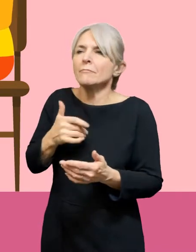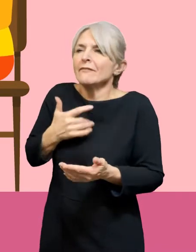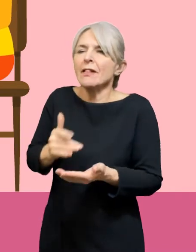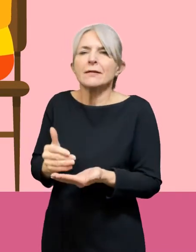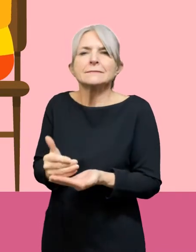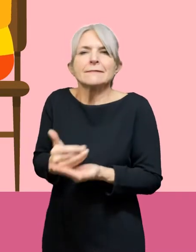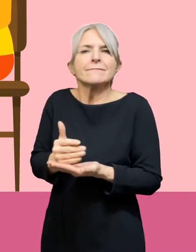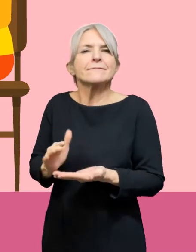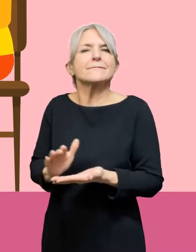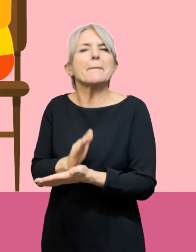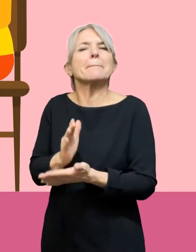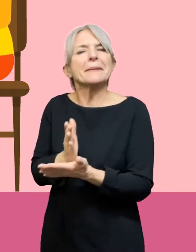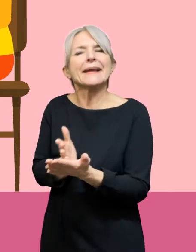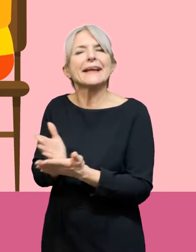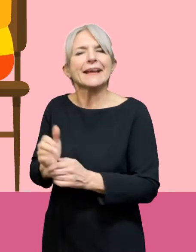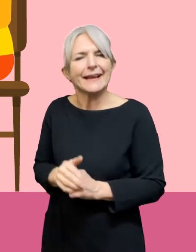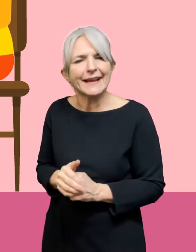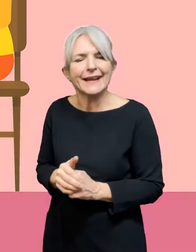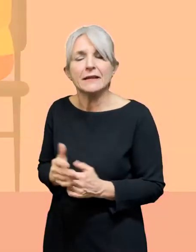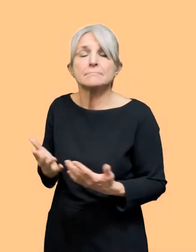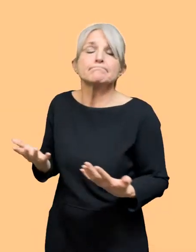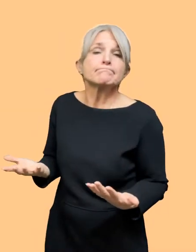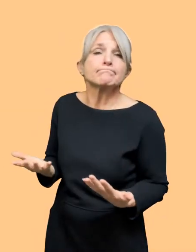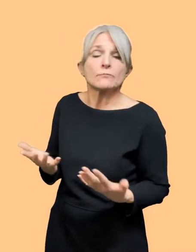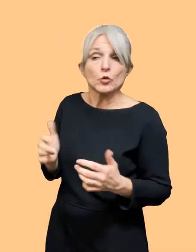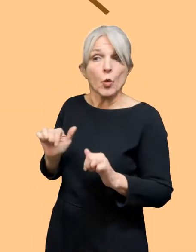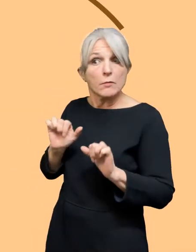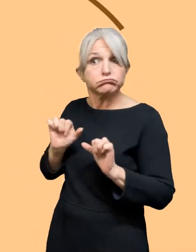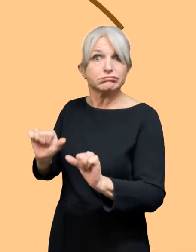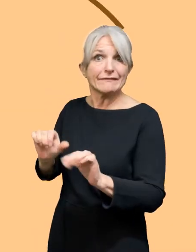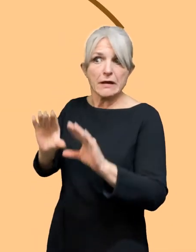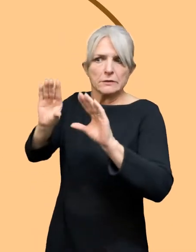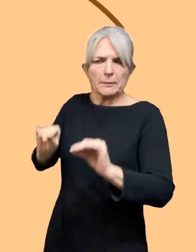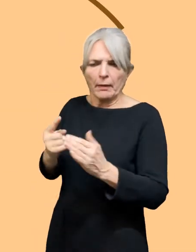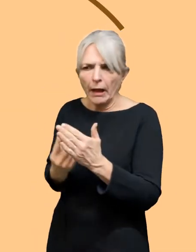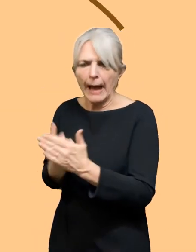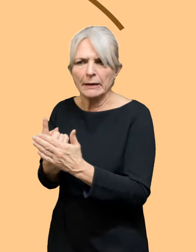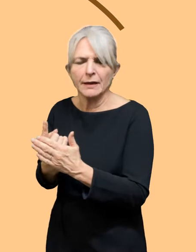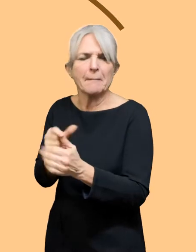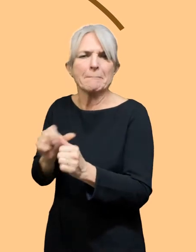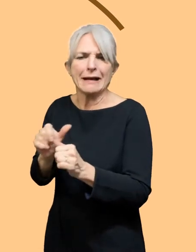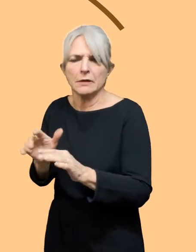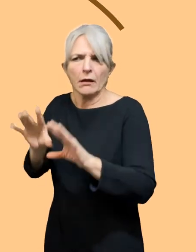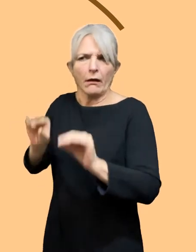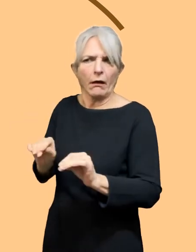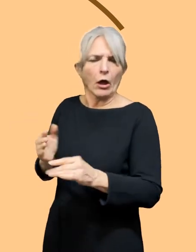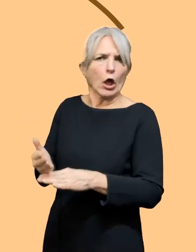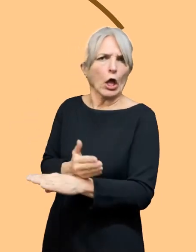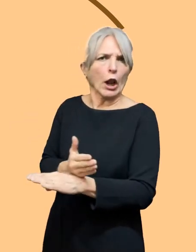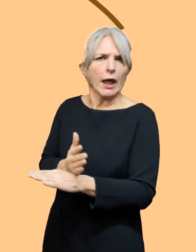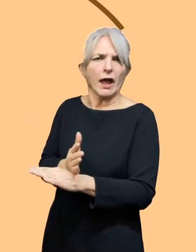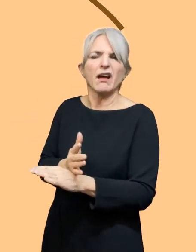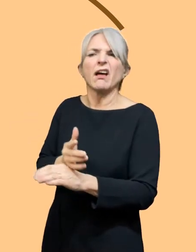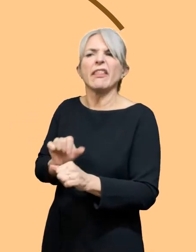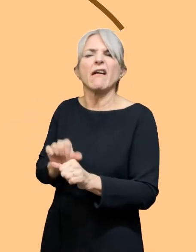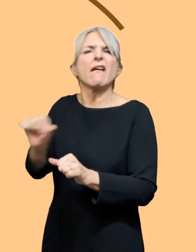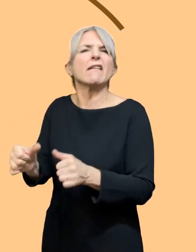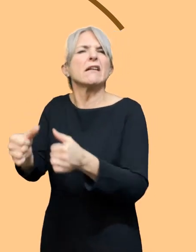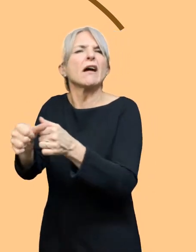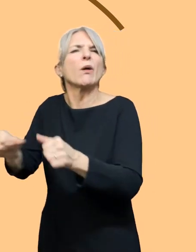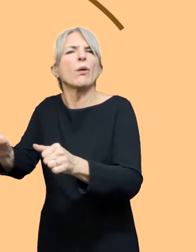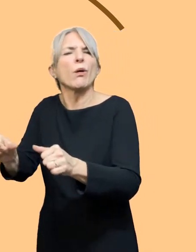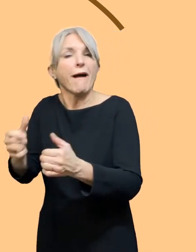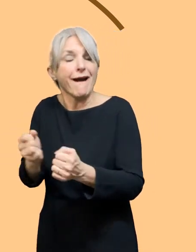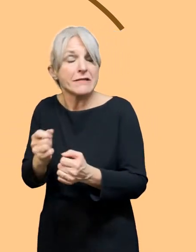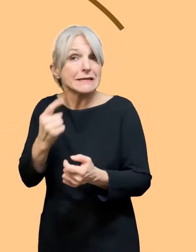year the season to be jolly. Prevention is better than cure. Here are some simple tips to help you